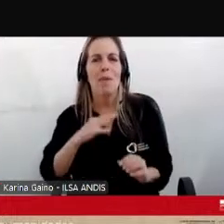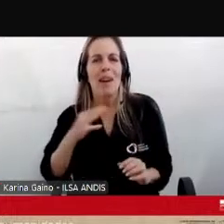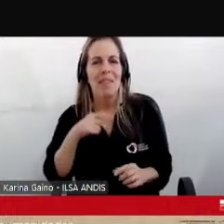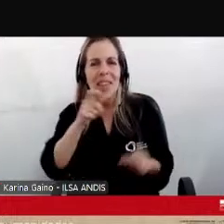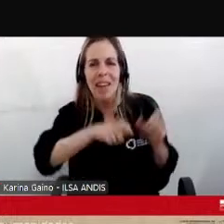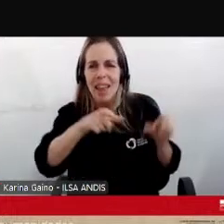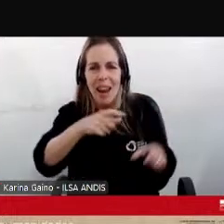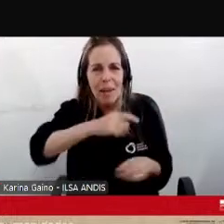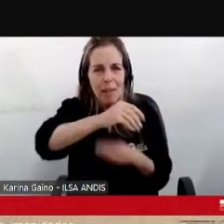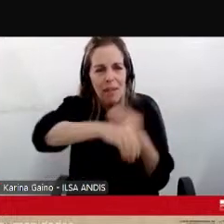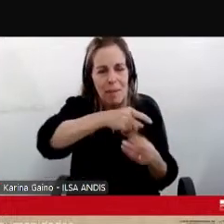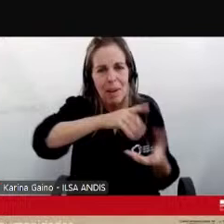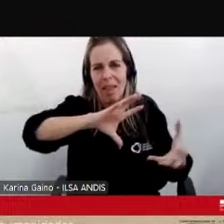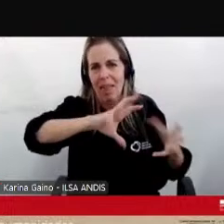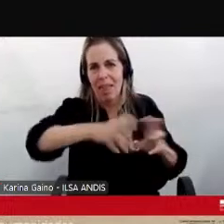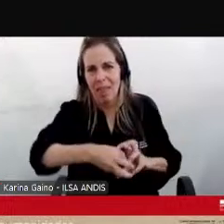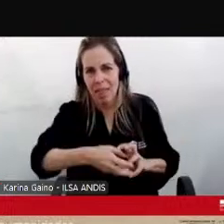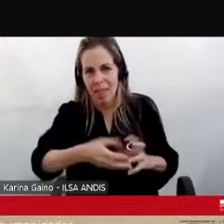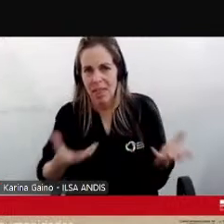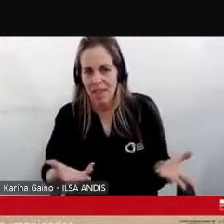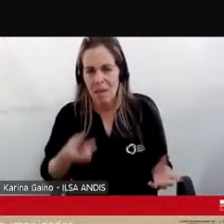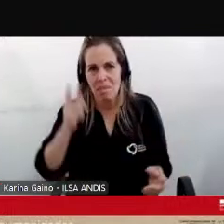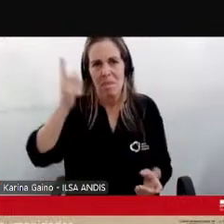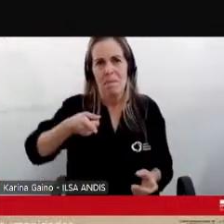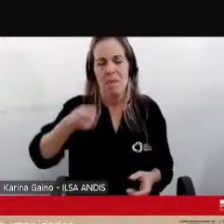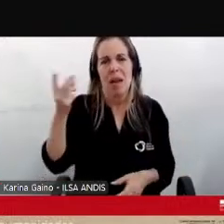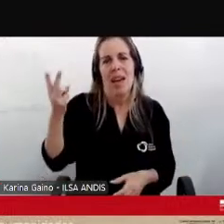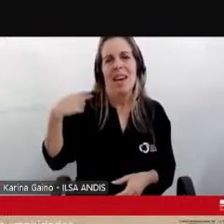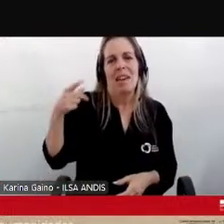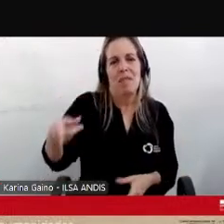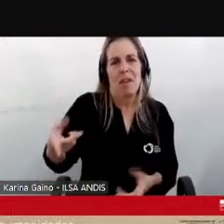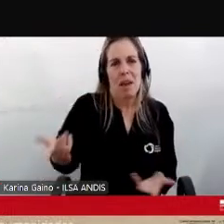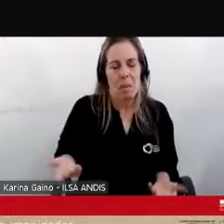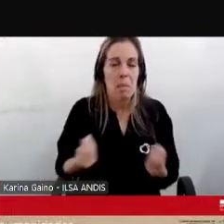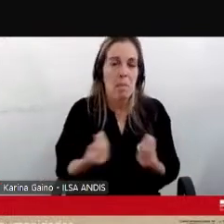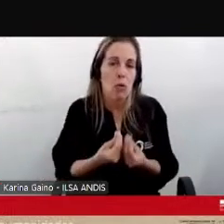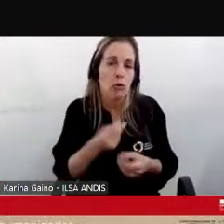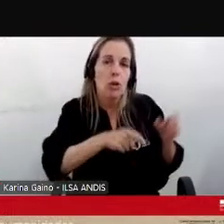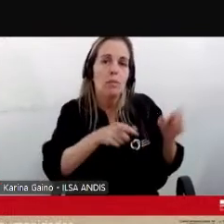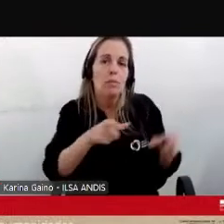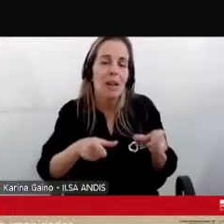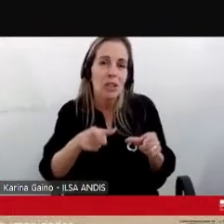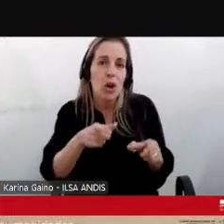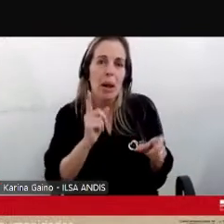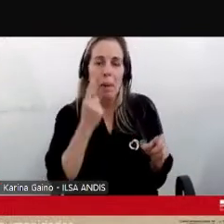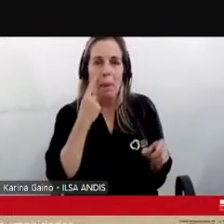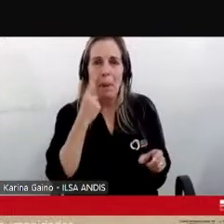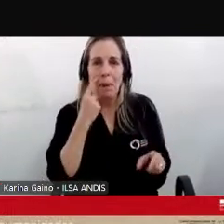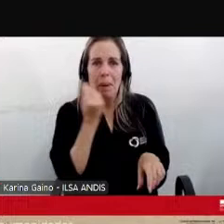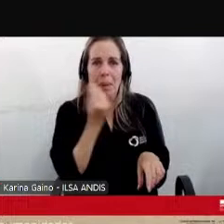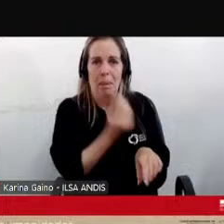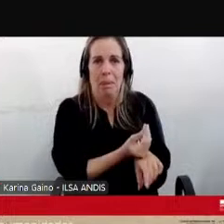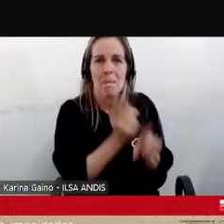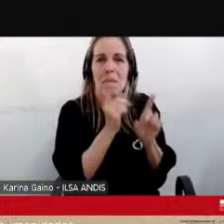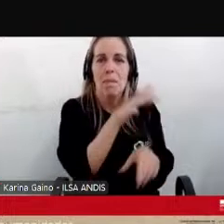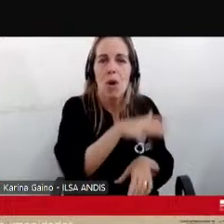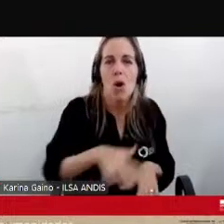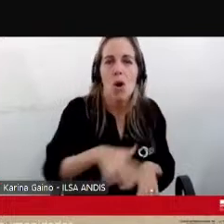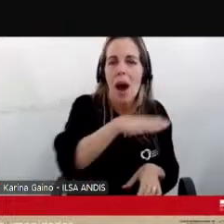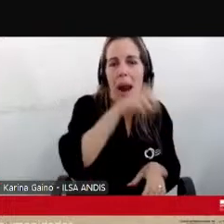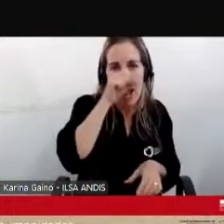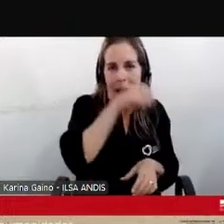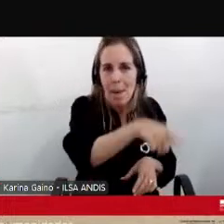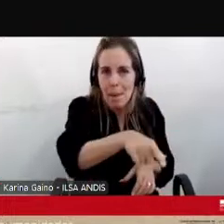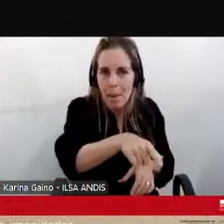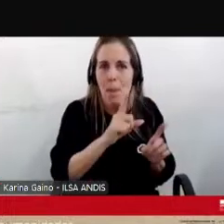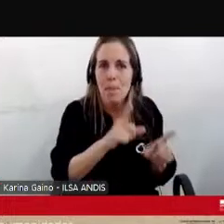farms during the duration of their employment. And in many cases, the conditions of work or the